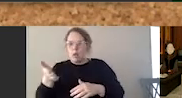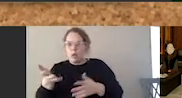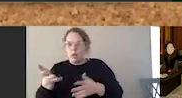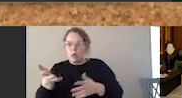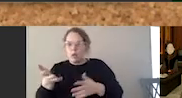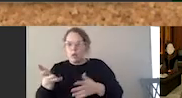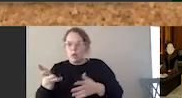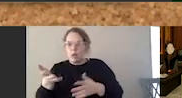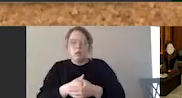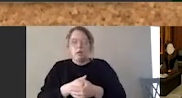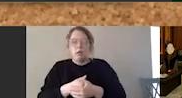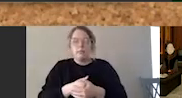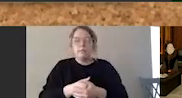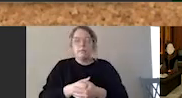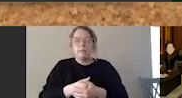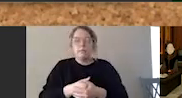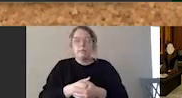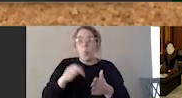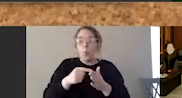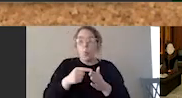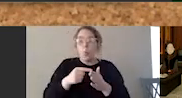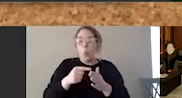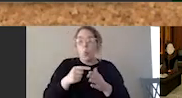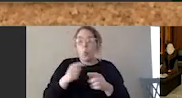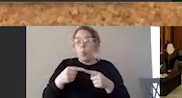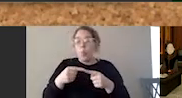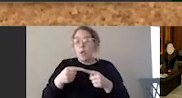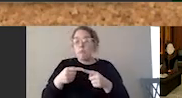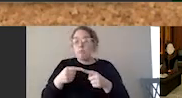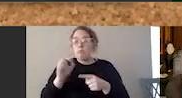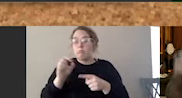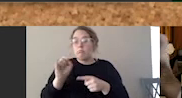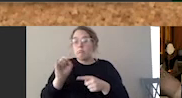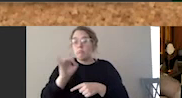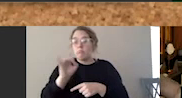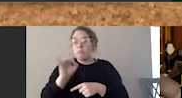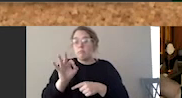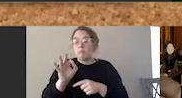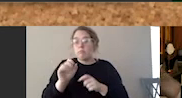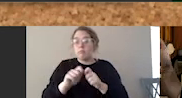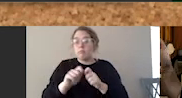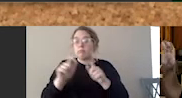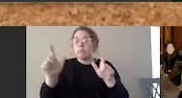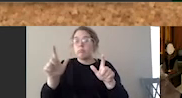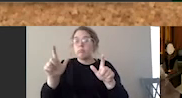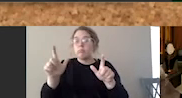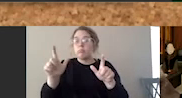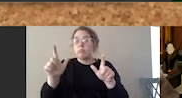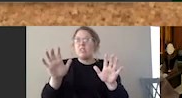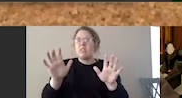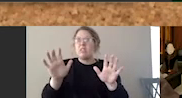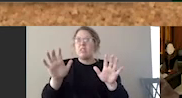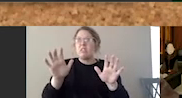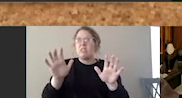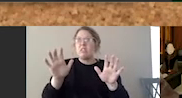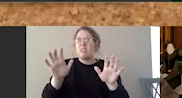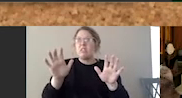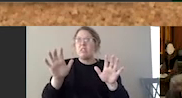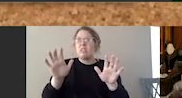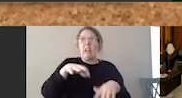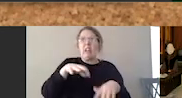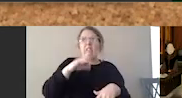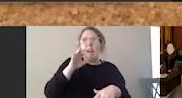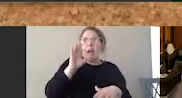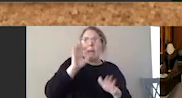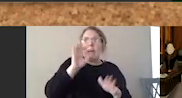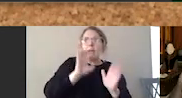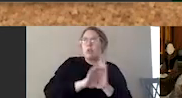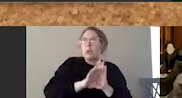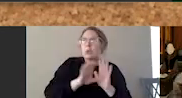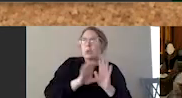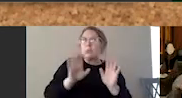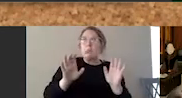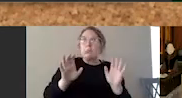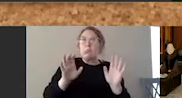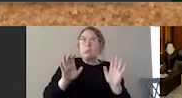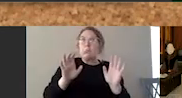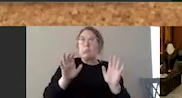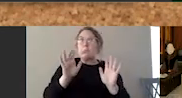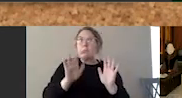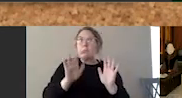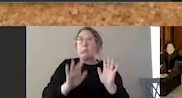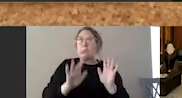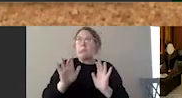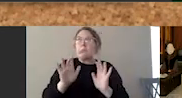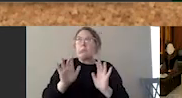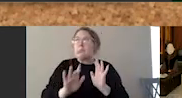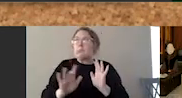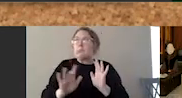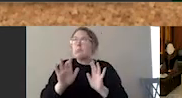loads, it's going to say, hey, it's asking me to put up an image. Let me go find the picture. If it can't find the picture, then it just gives you the text